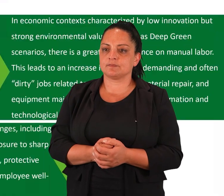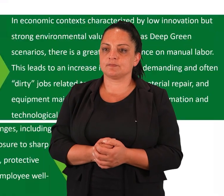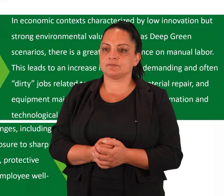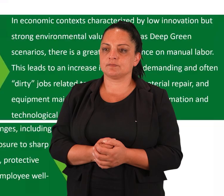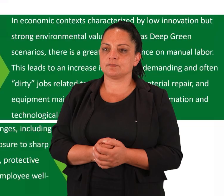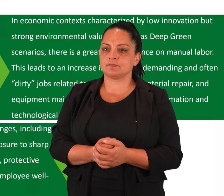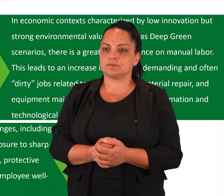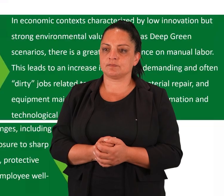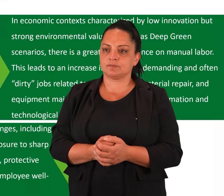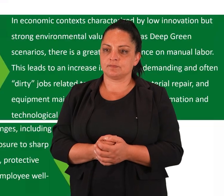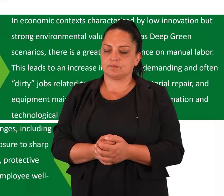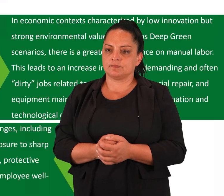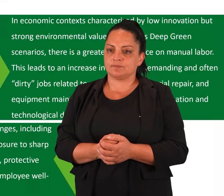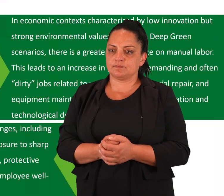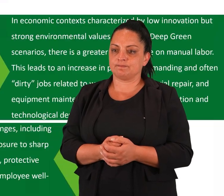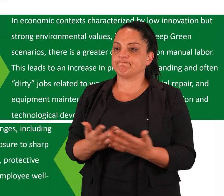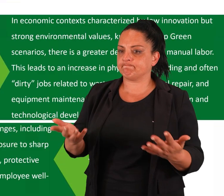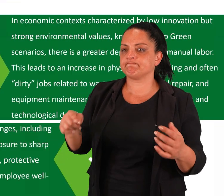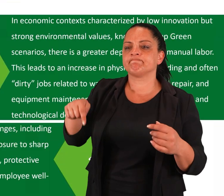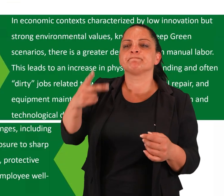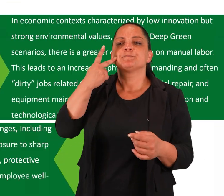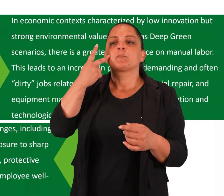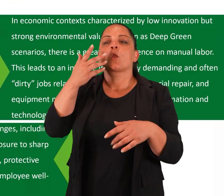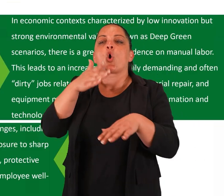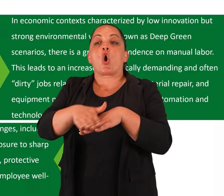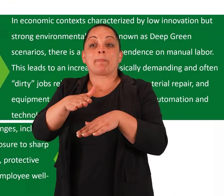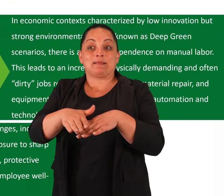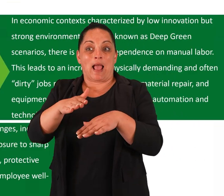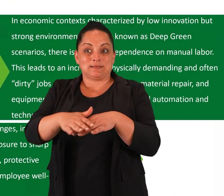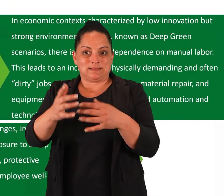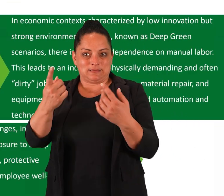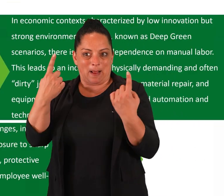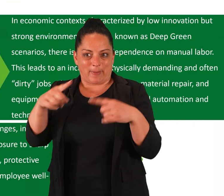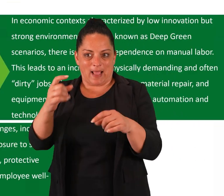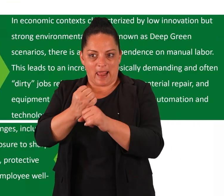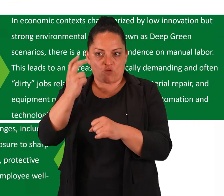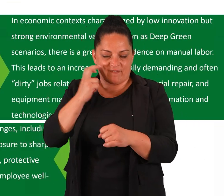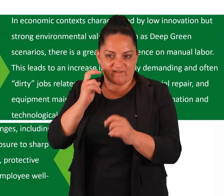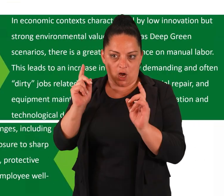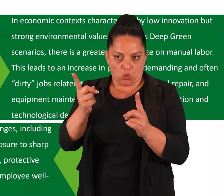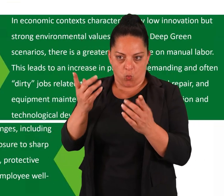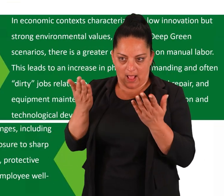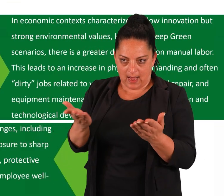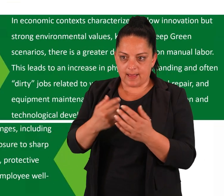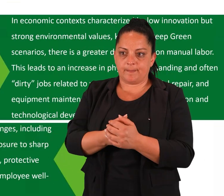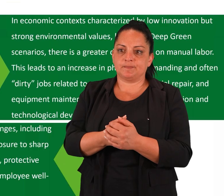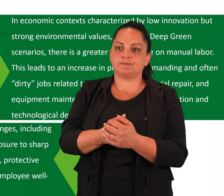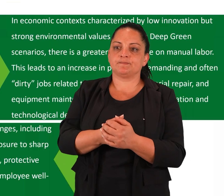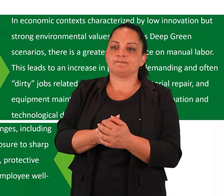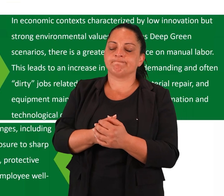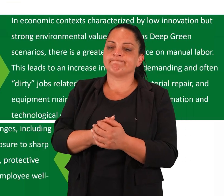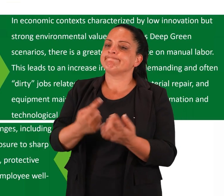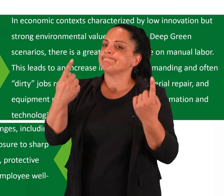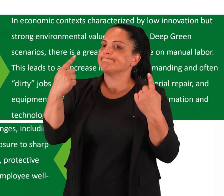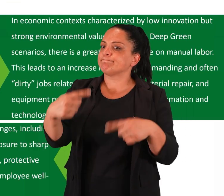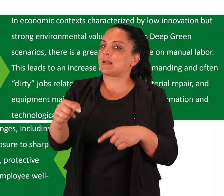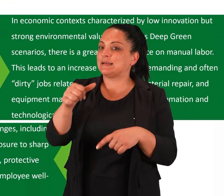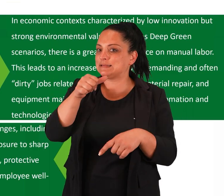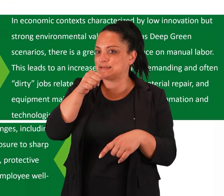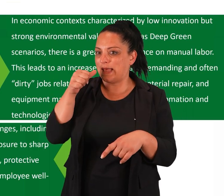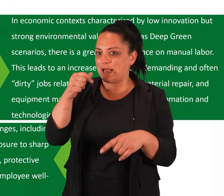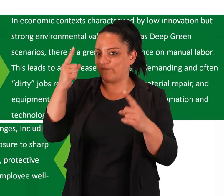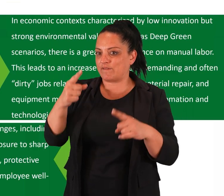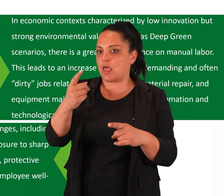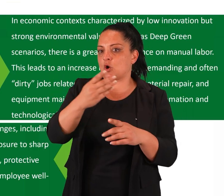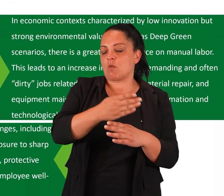Now, let's have a look to the skills needed in the green jobs. Green jobs require a wide range